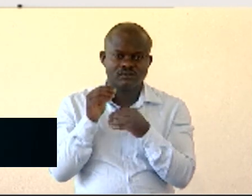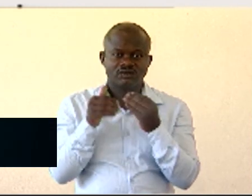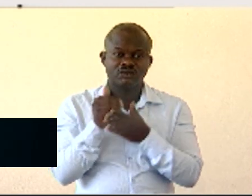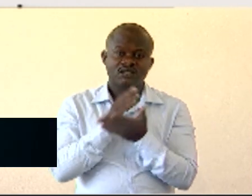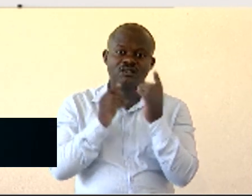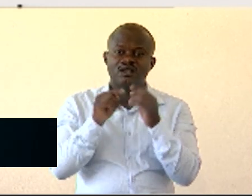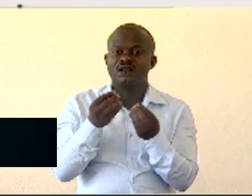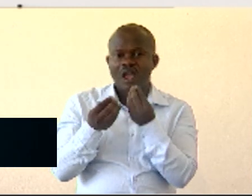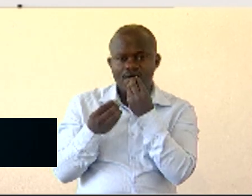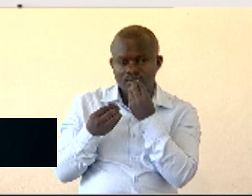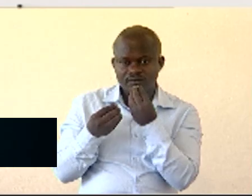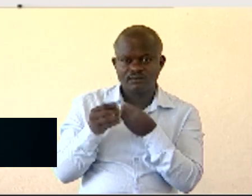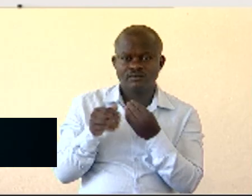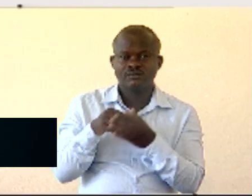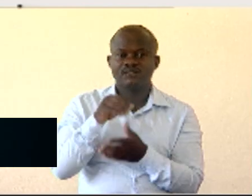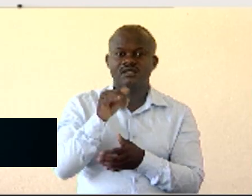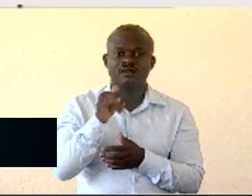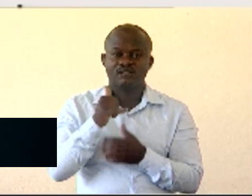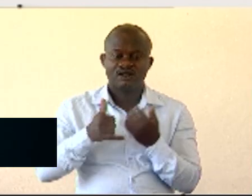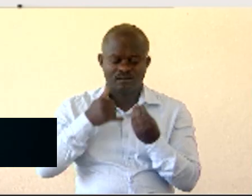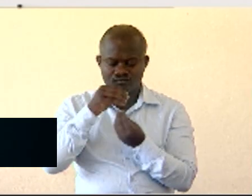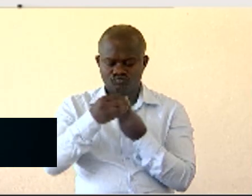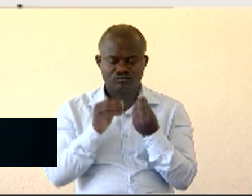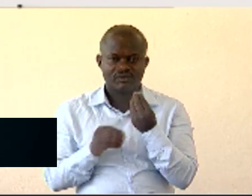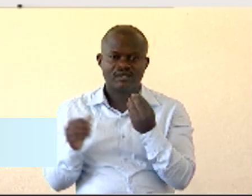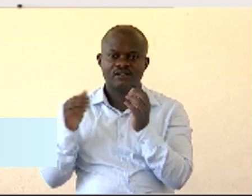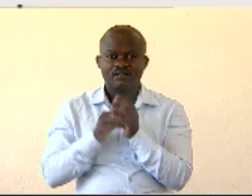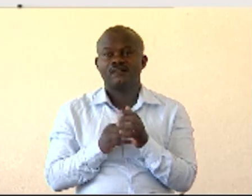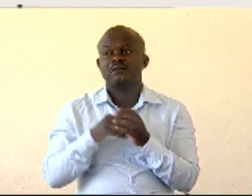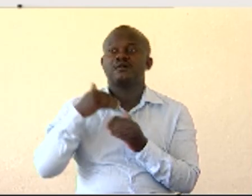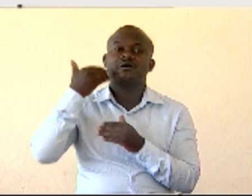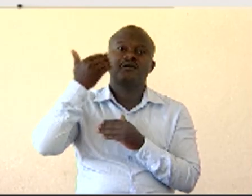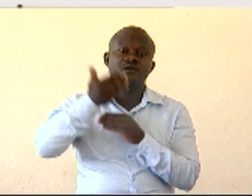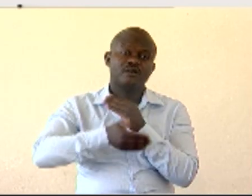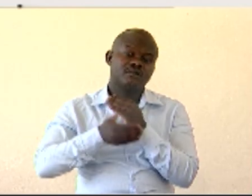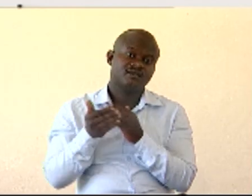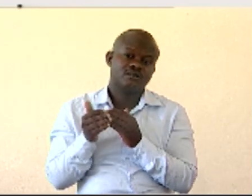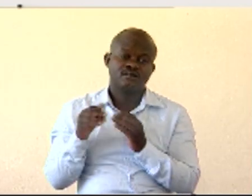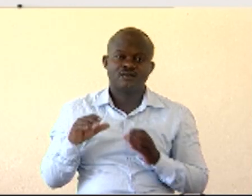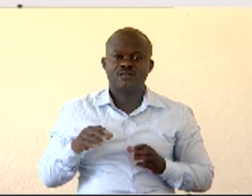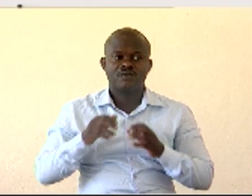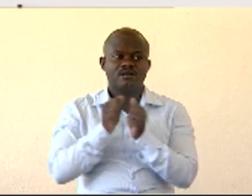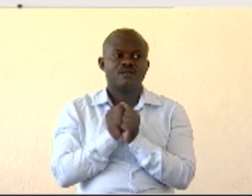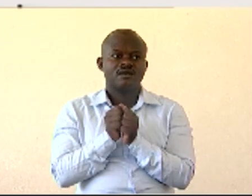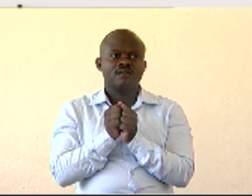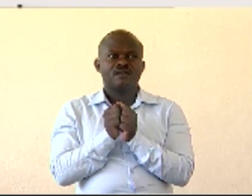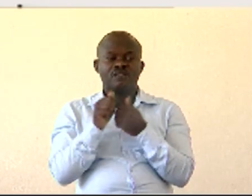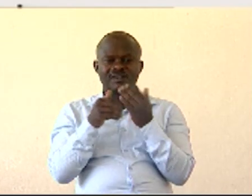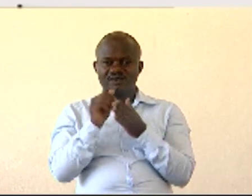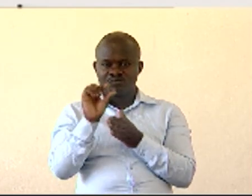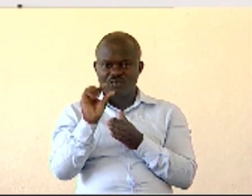and eats on a yellow banana. And eventually you come and you remove that small